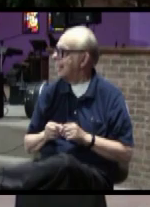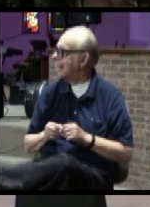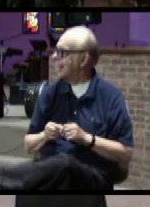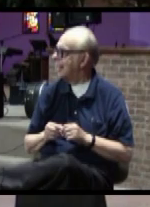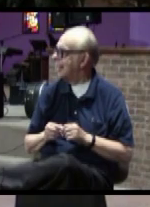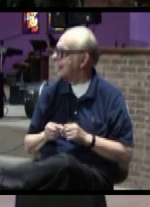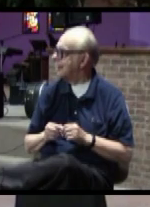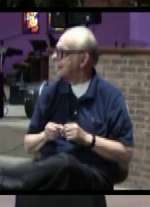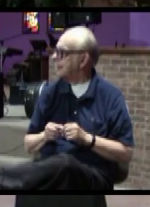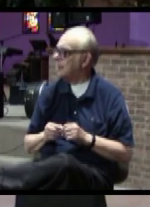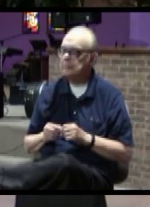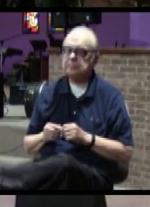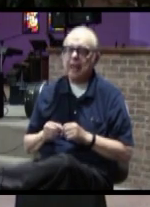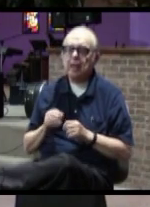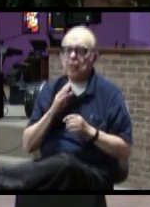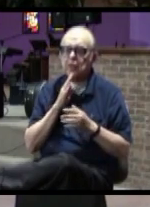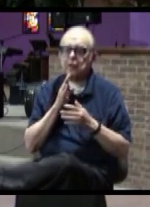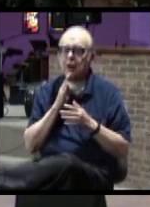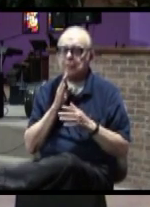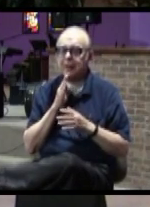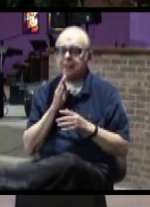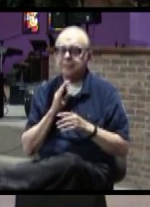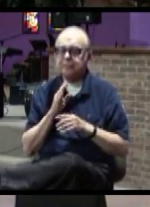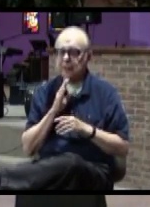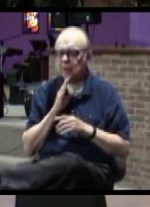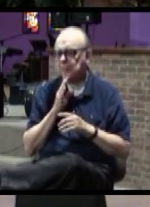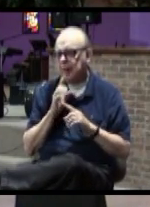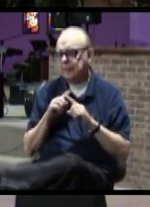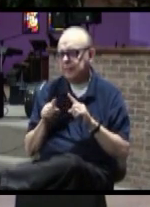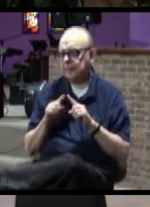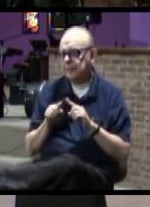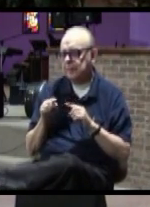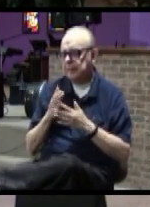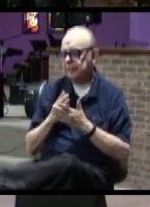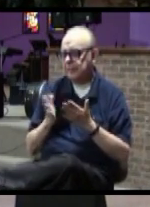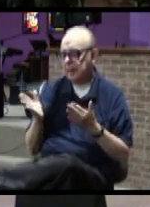Oh, okay. You got three paws or toes? Okay.